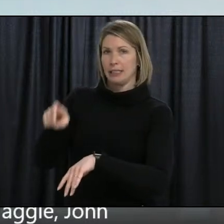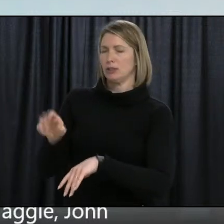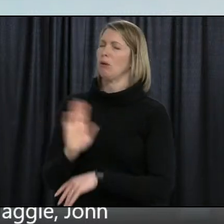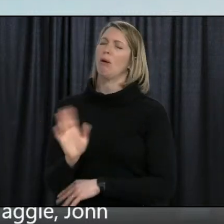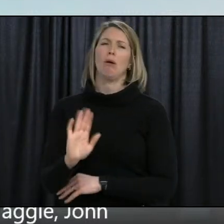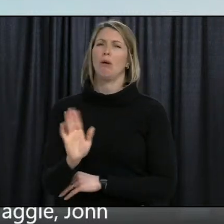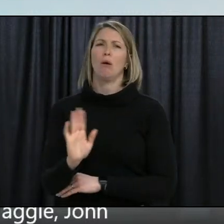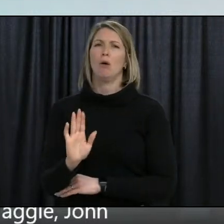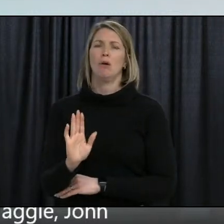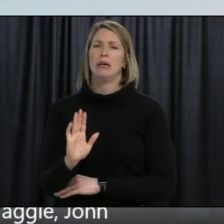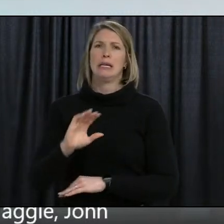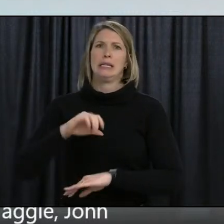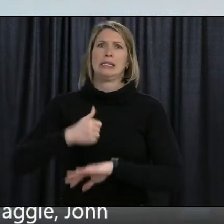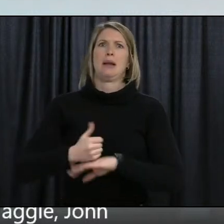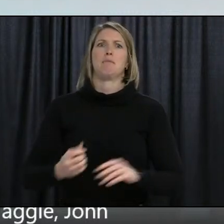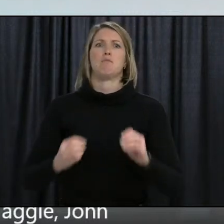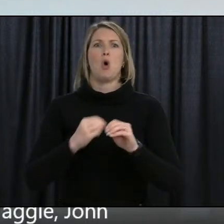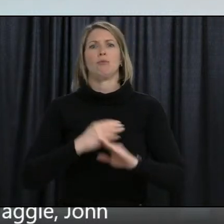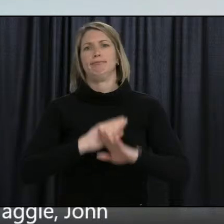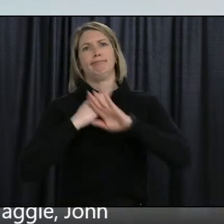have no control over